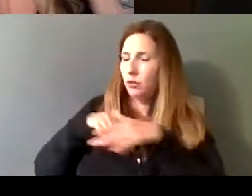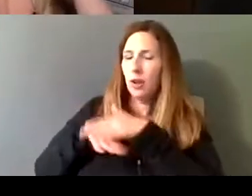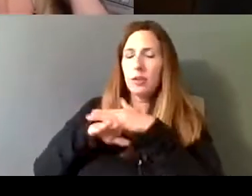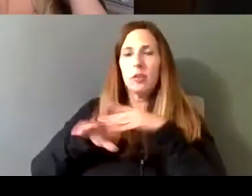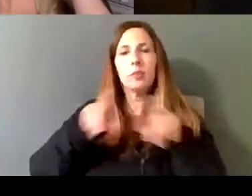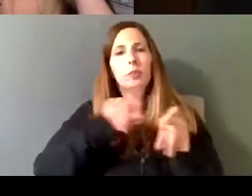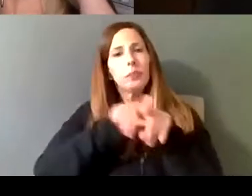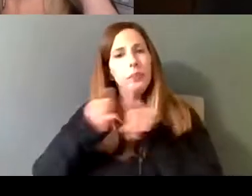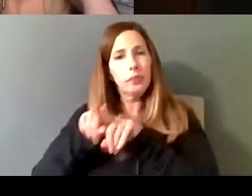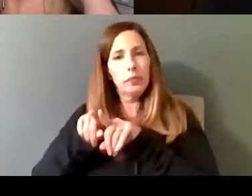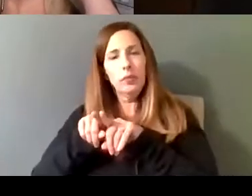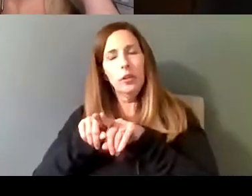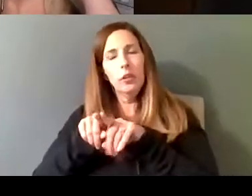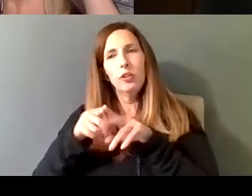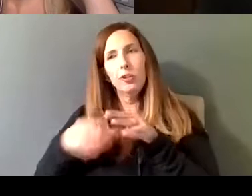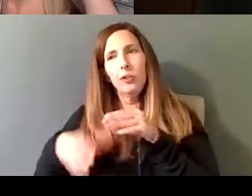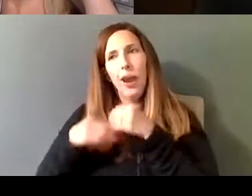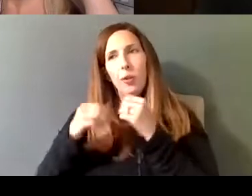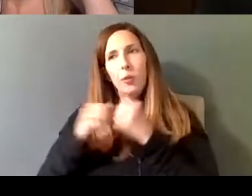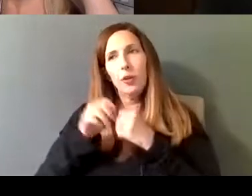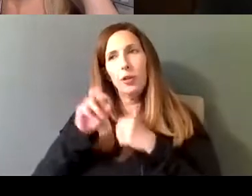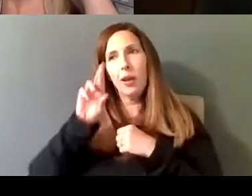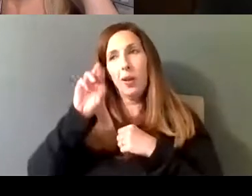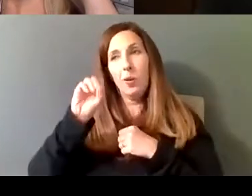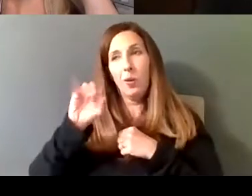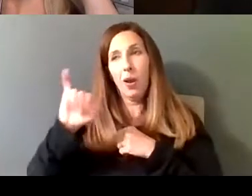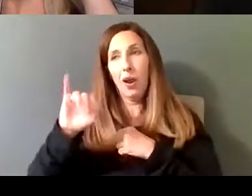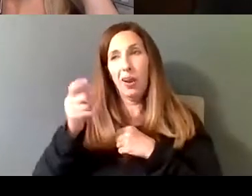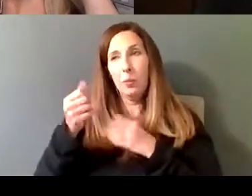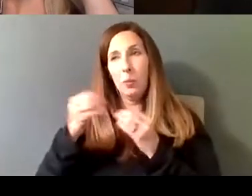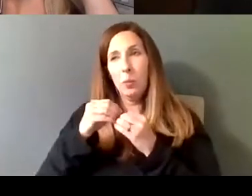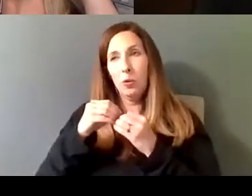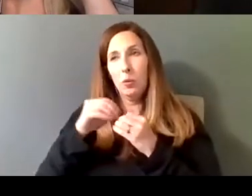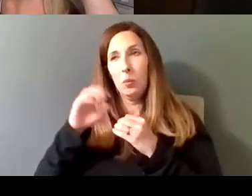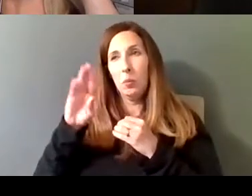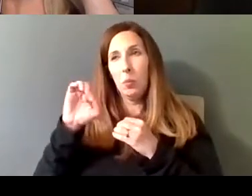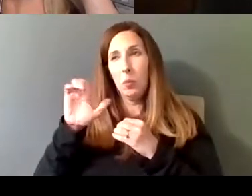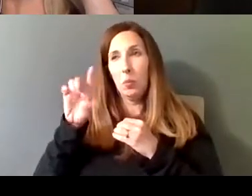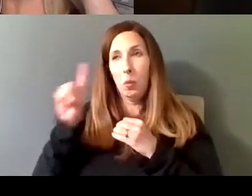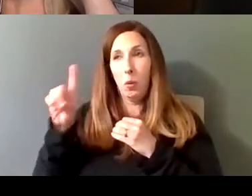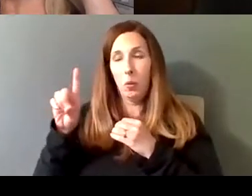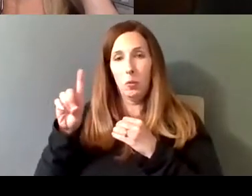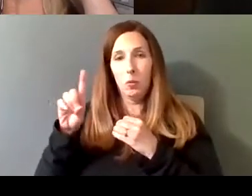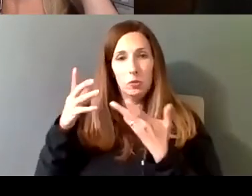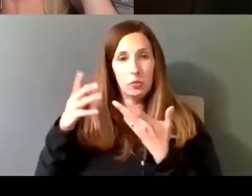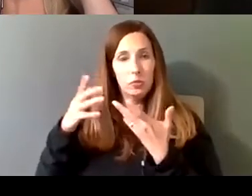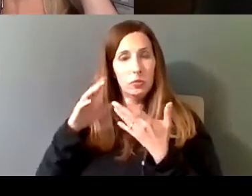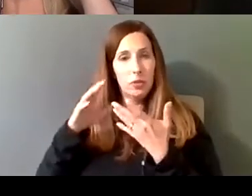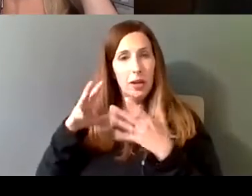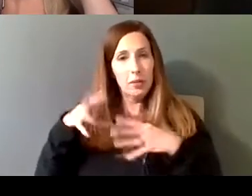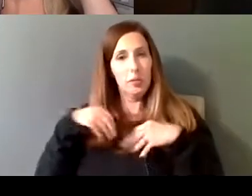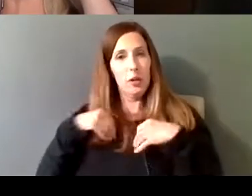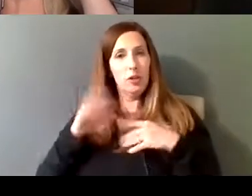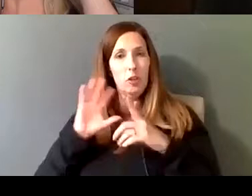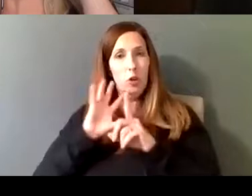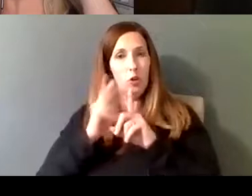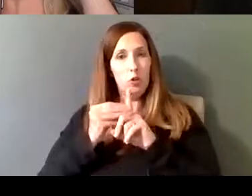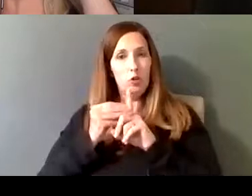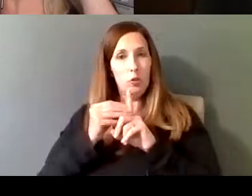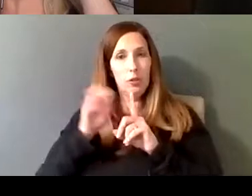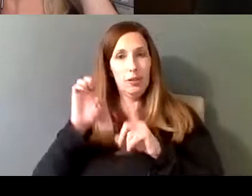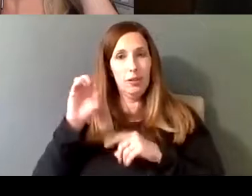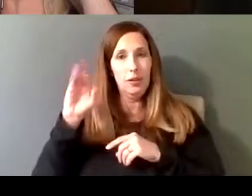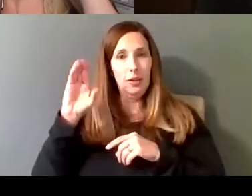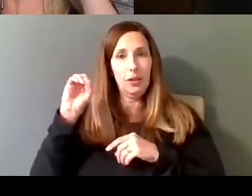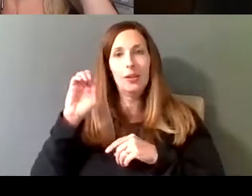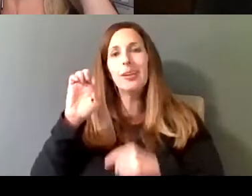on, the return on investment, to go a little bit bolder, and embrace kind of our cultural ecosystem, really the return